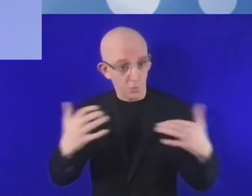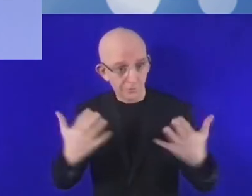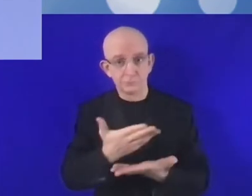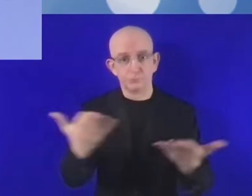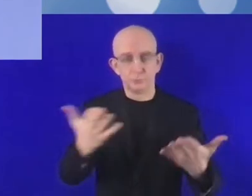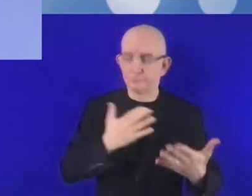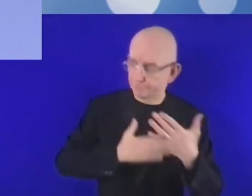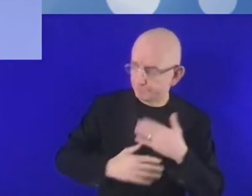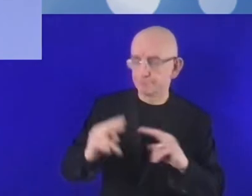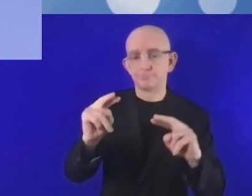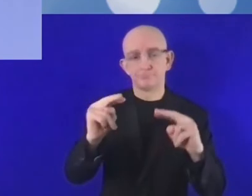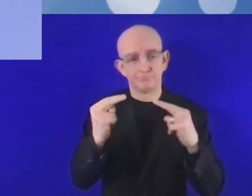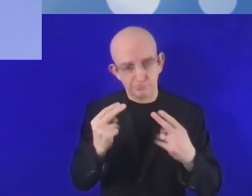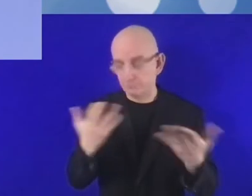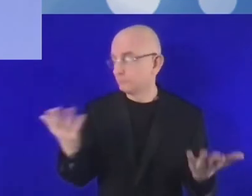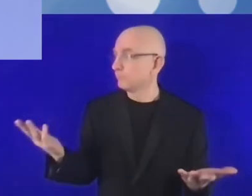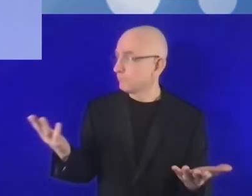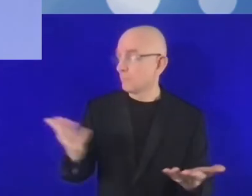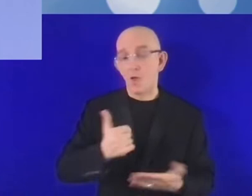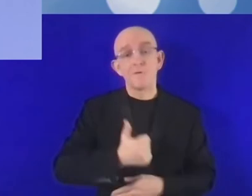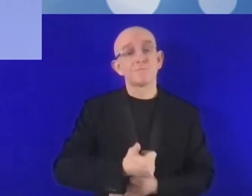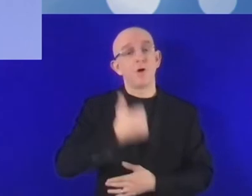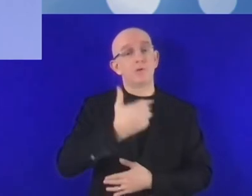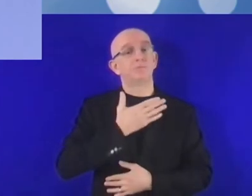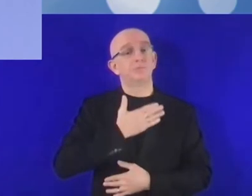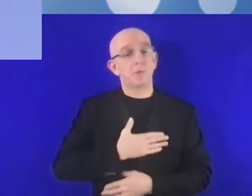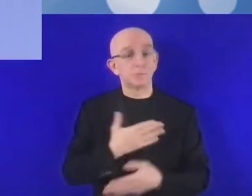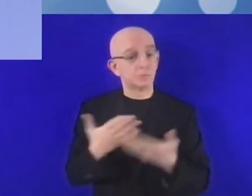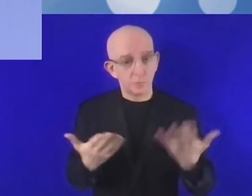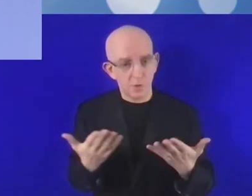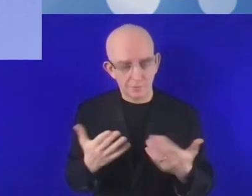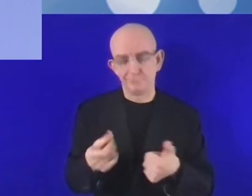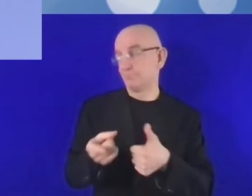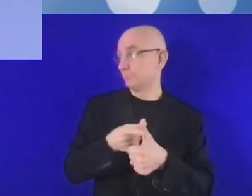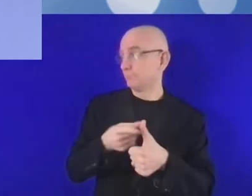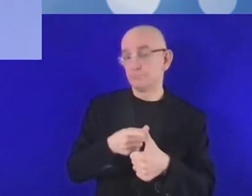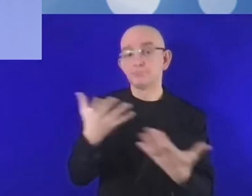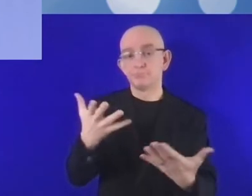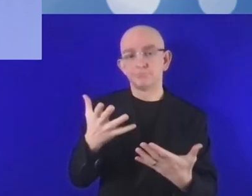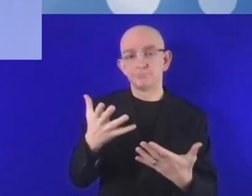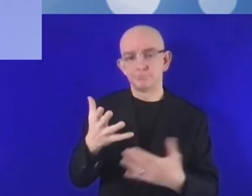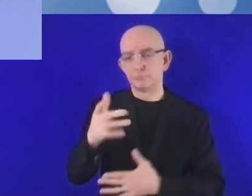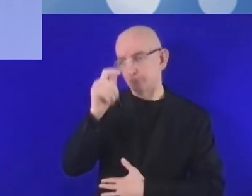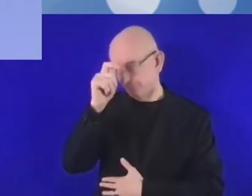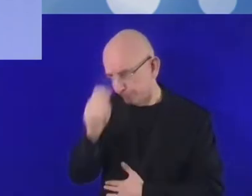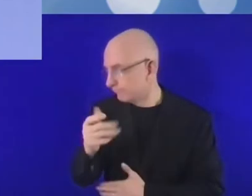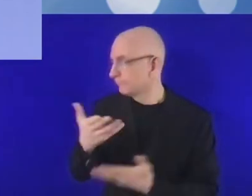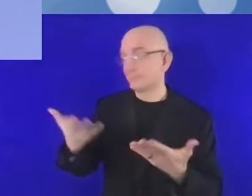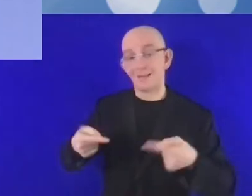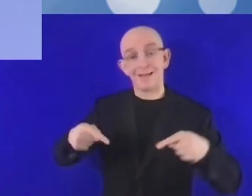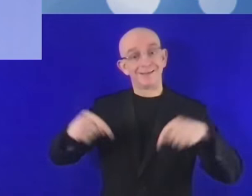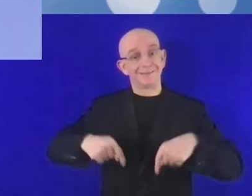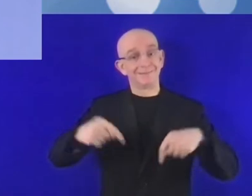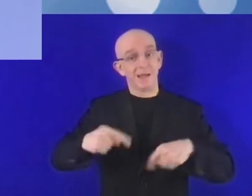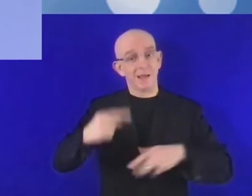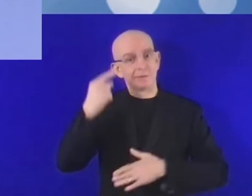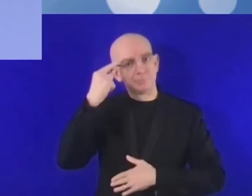recognize today's innovation is often emerge of the startup community if we